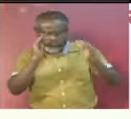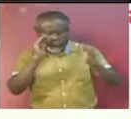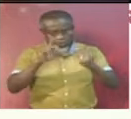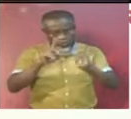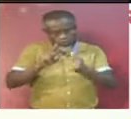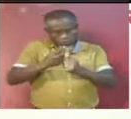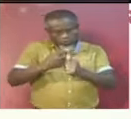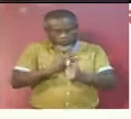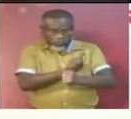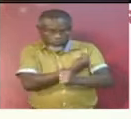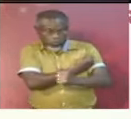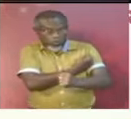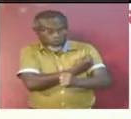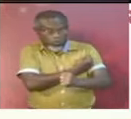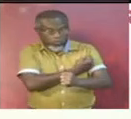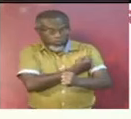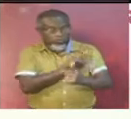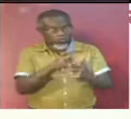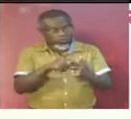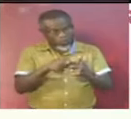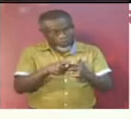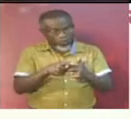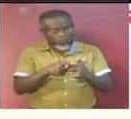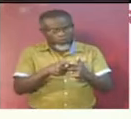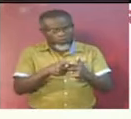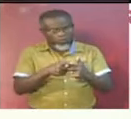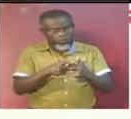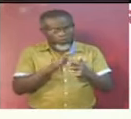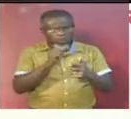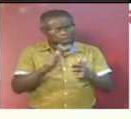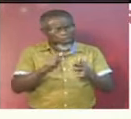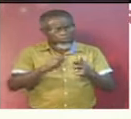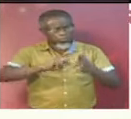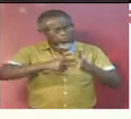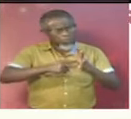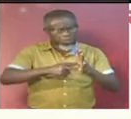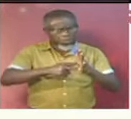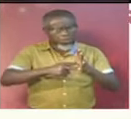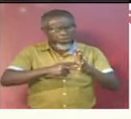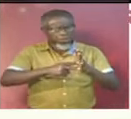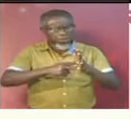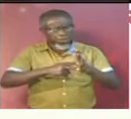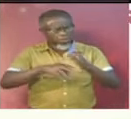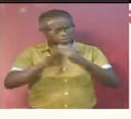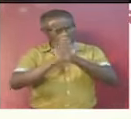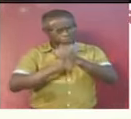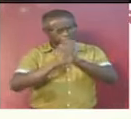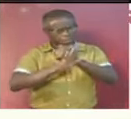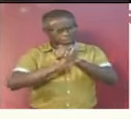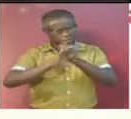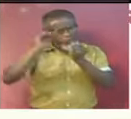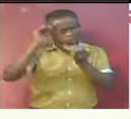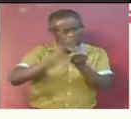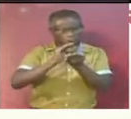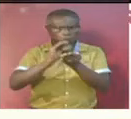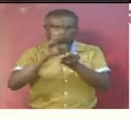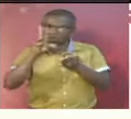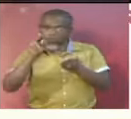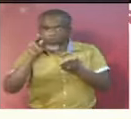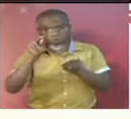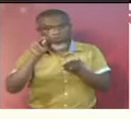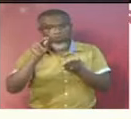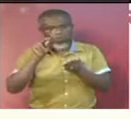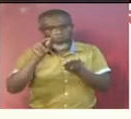dose. So it does not mean that the natural immunity is shortened per se, but we do know that the current